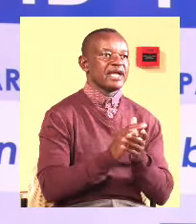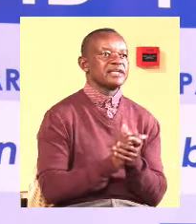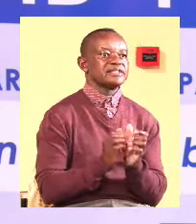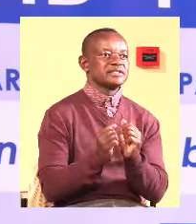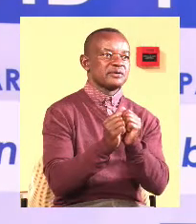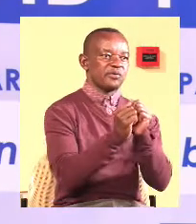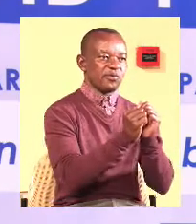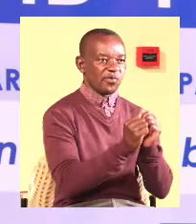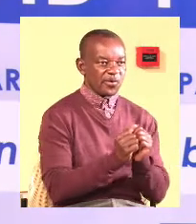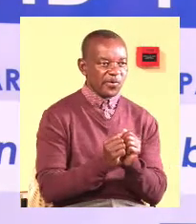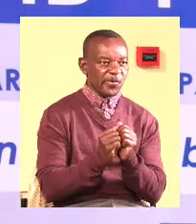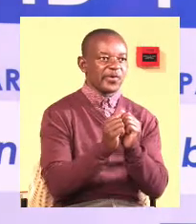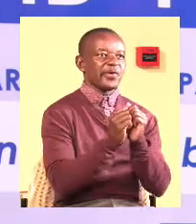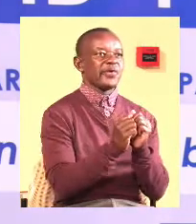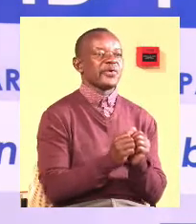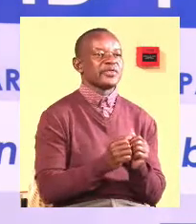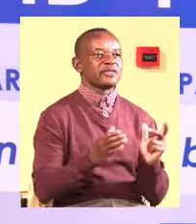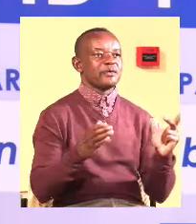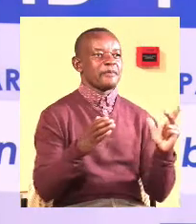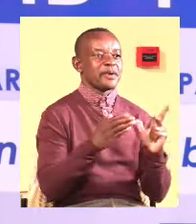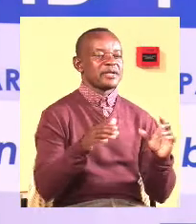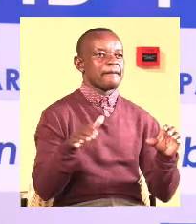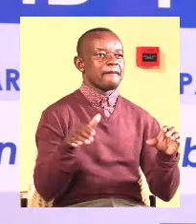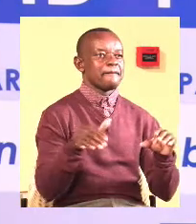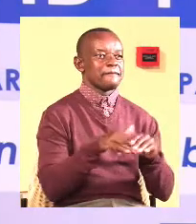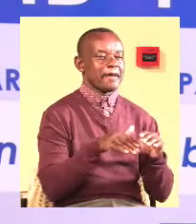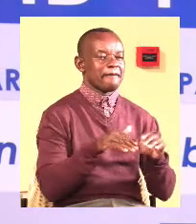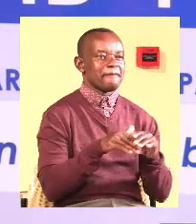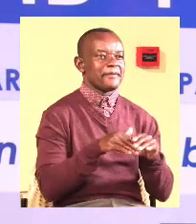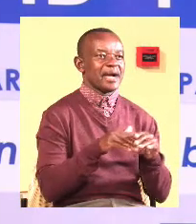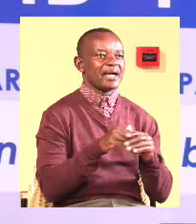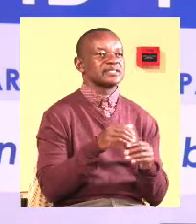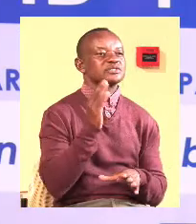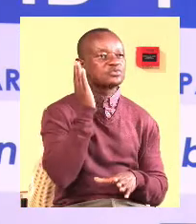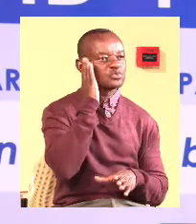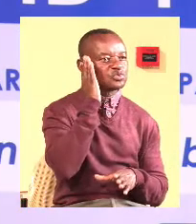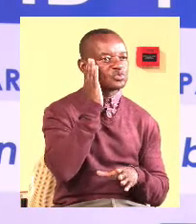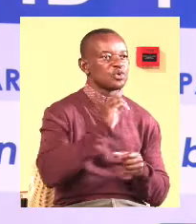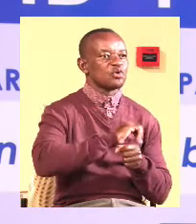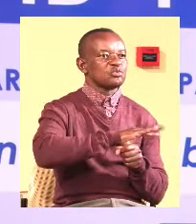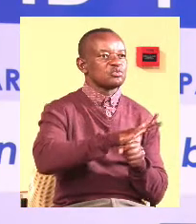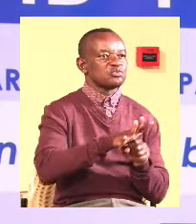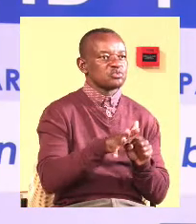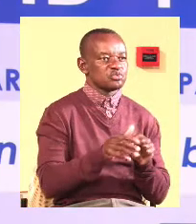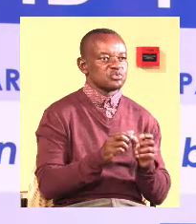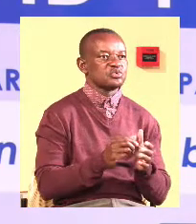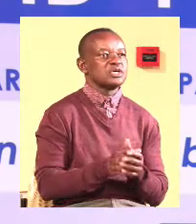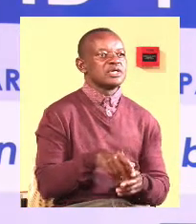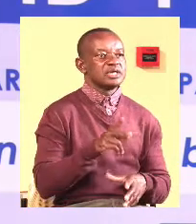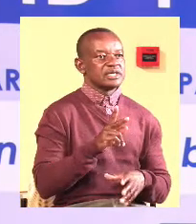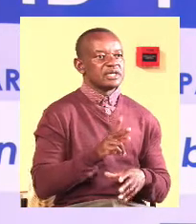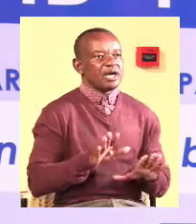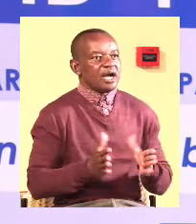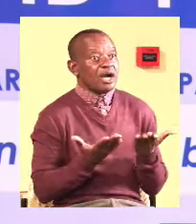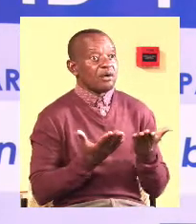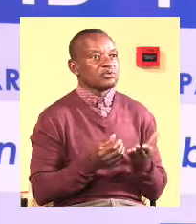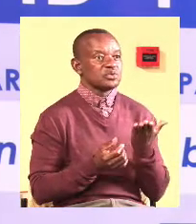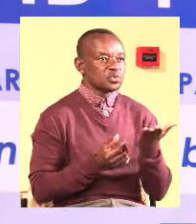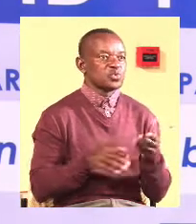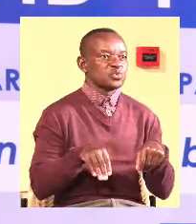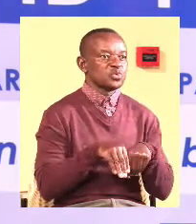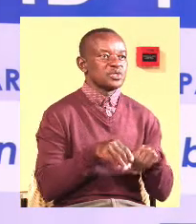with community members. If you can perhaps just briefly go into that again. I also wanted to find out, one